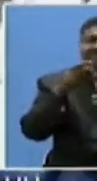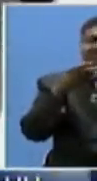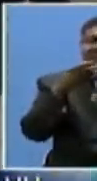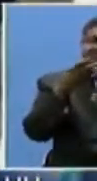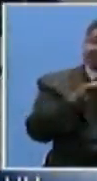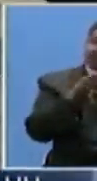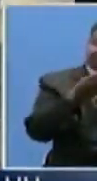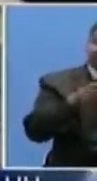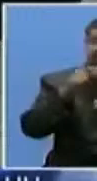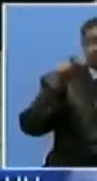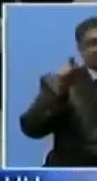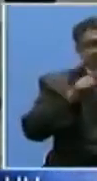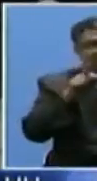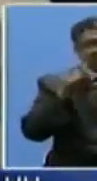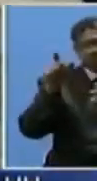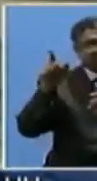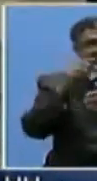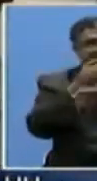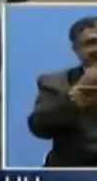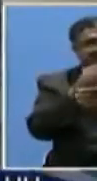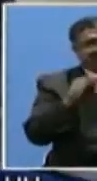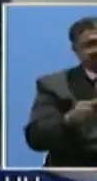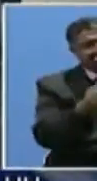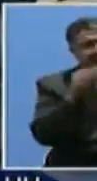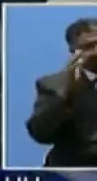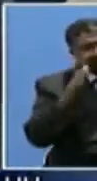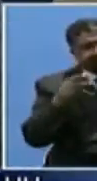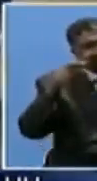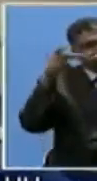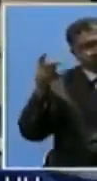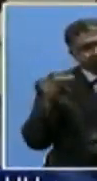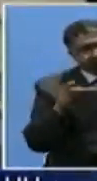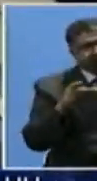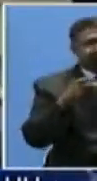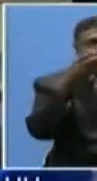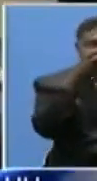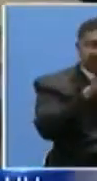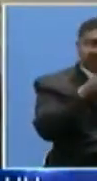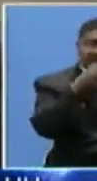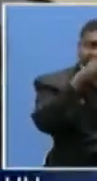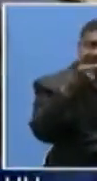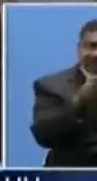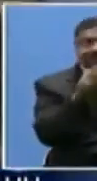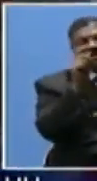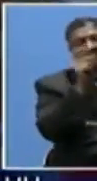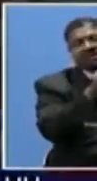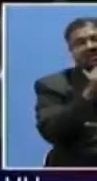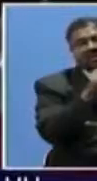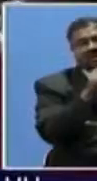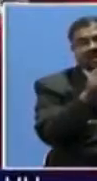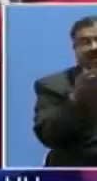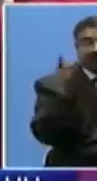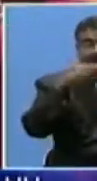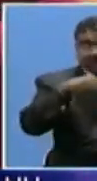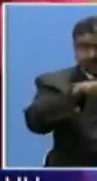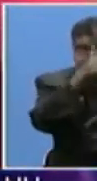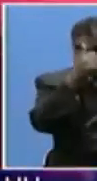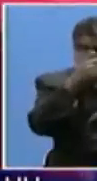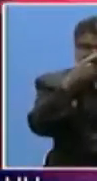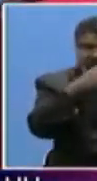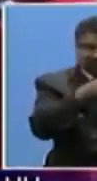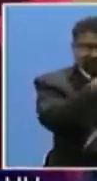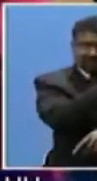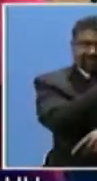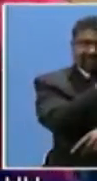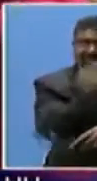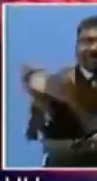and diplomatic positions. He was responding to journalists at the Kenneth Kaunda International Airport upon arrival from Scotland, where